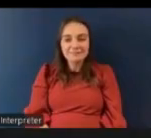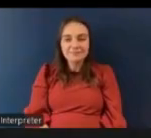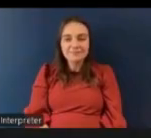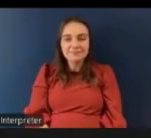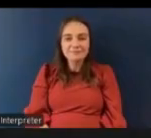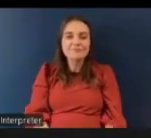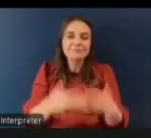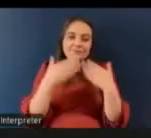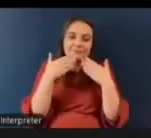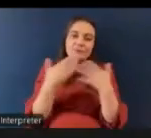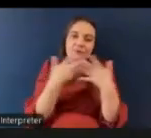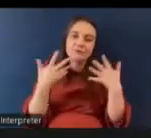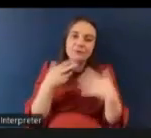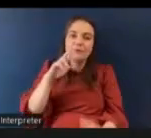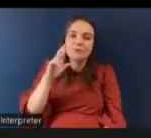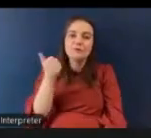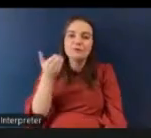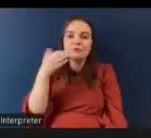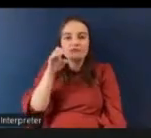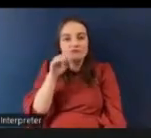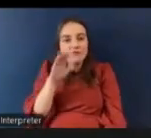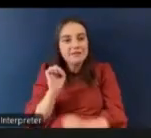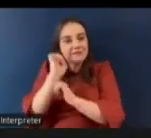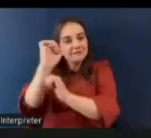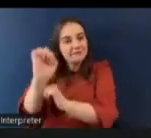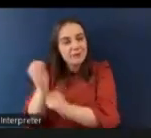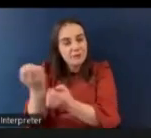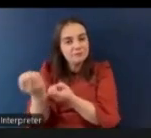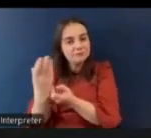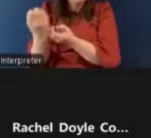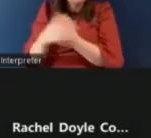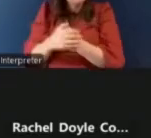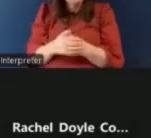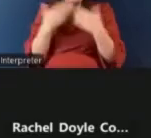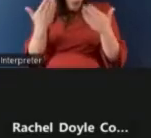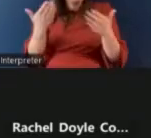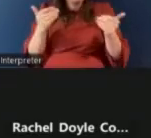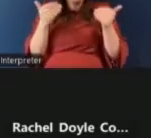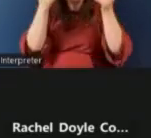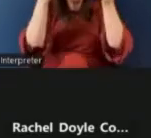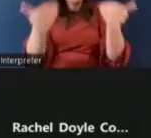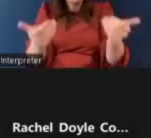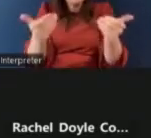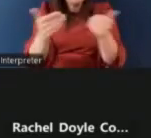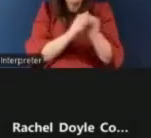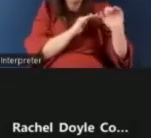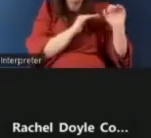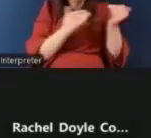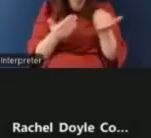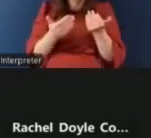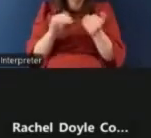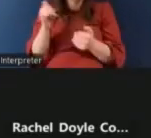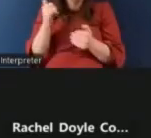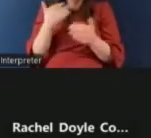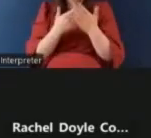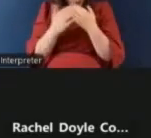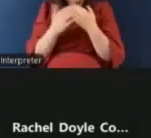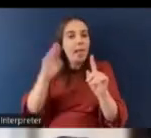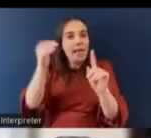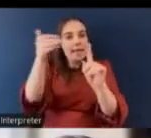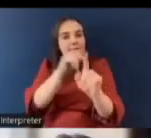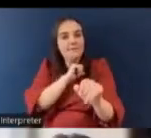Thanks very much, Rachel, for your input. I'll move on now to introduce maybe what we're all here for,